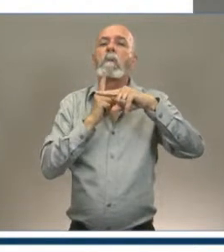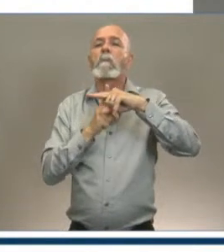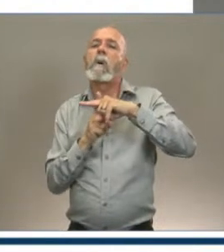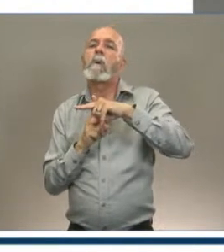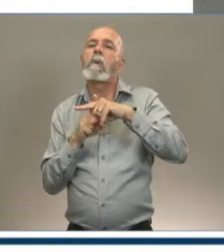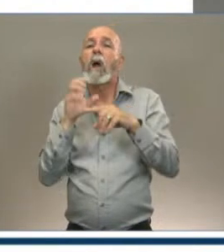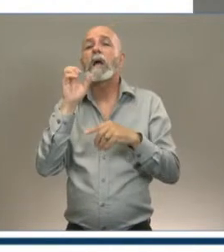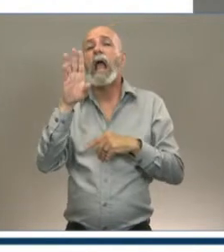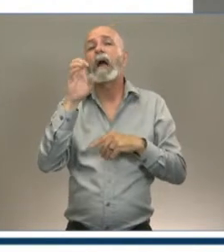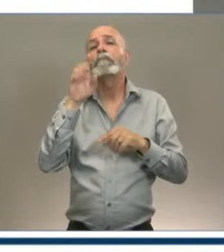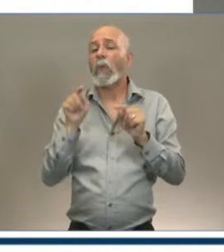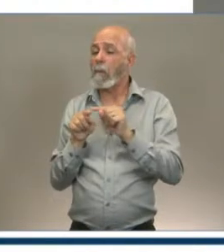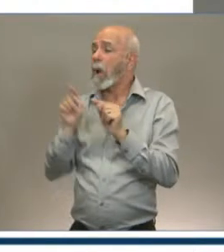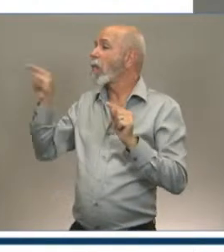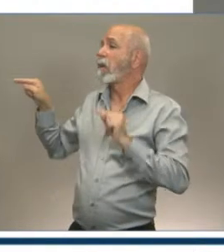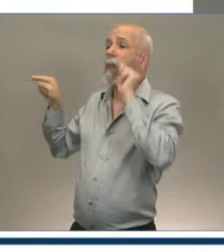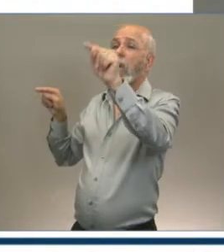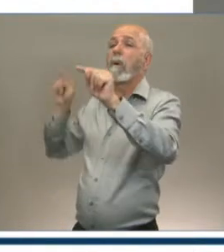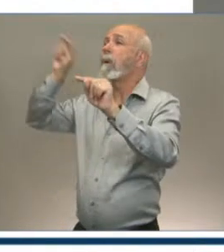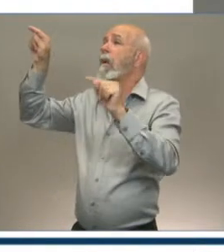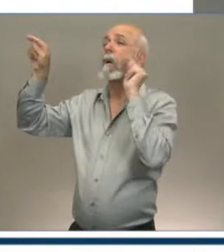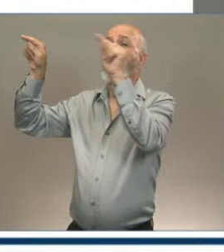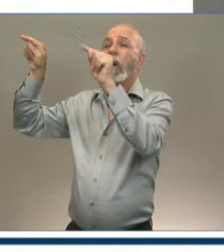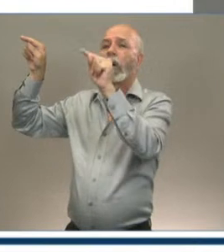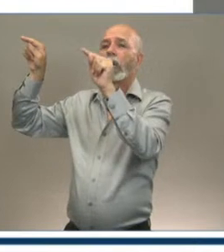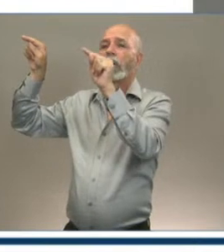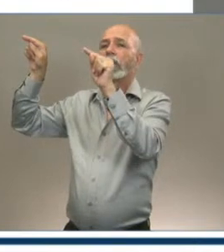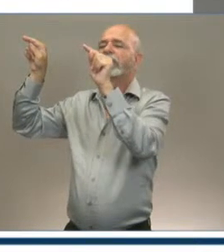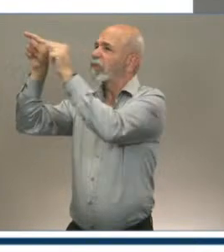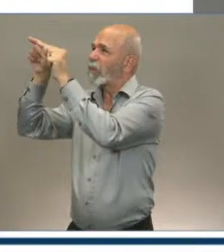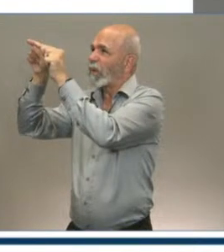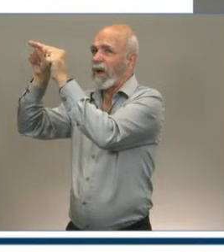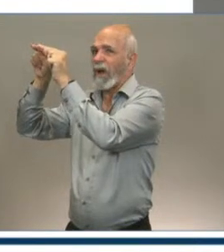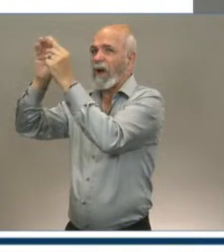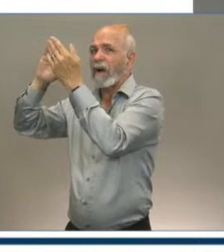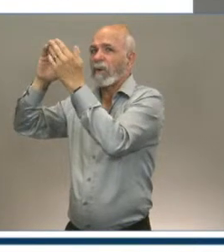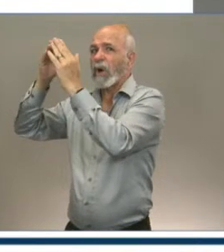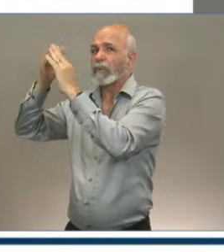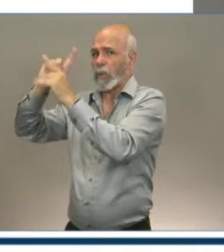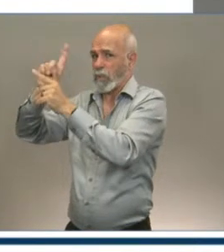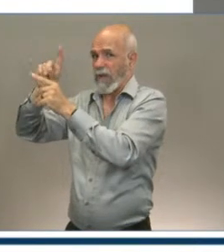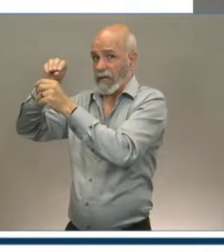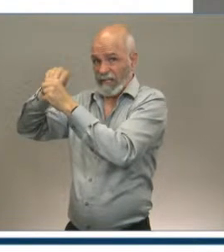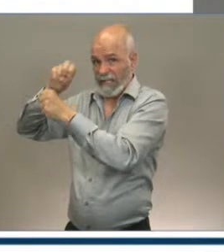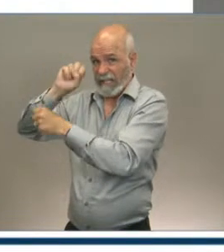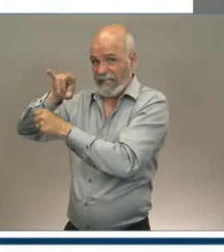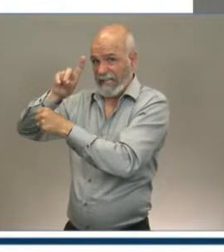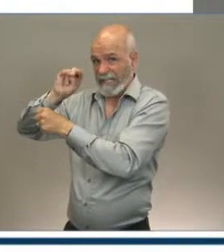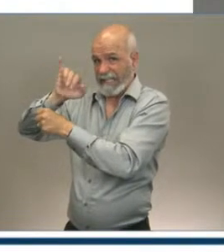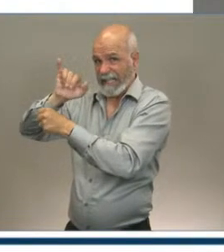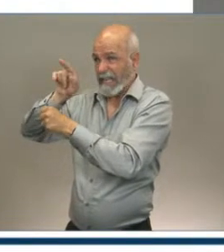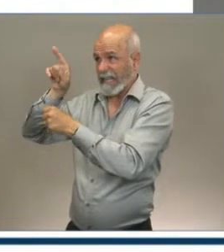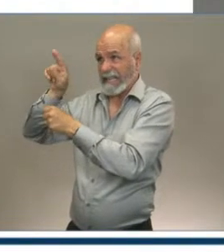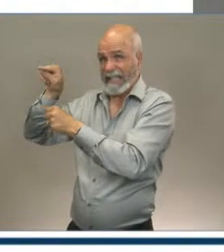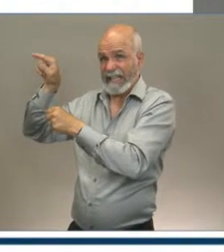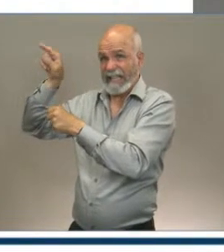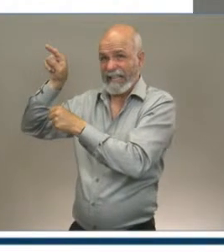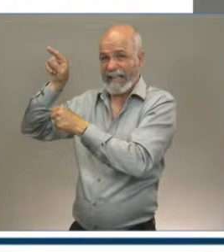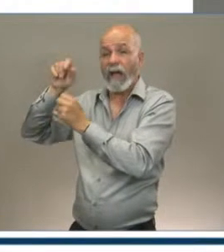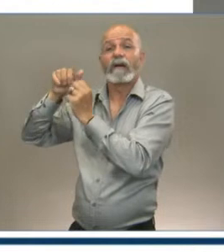Island, but we are beginning to see community spread in Sydney. The cases are predominantly among 20